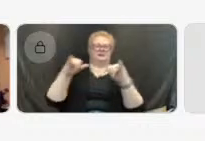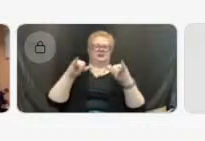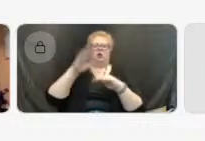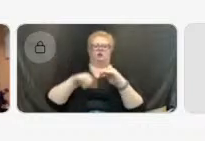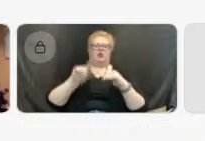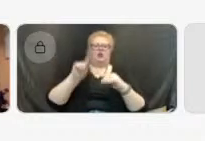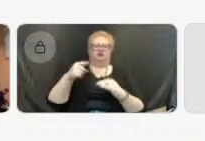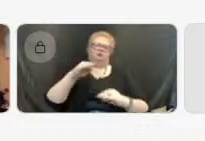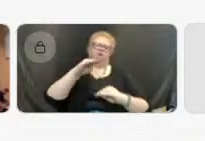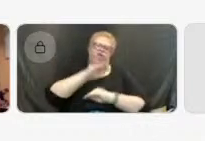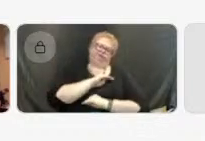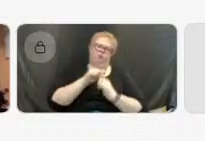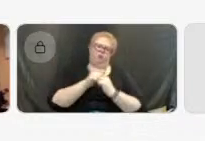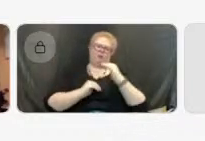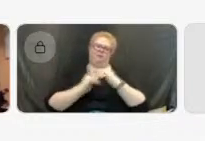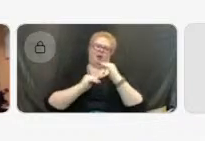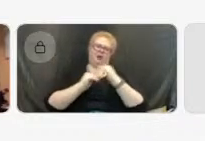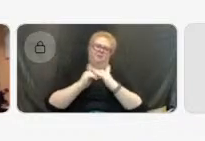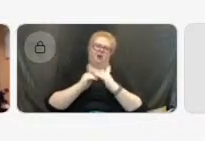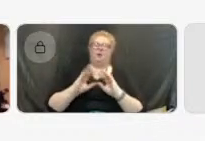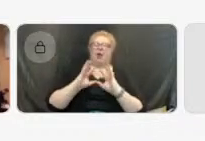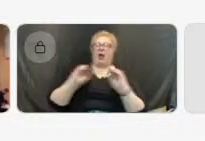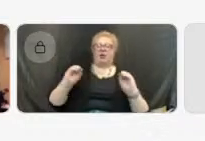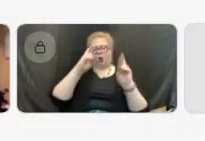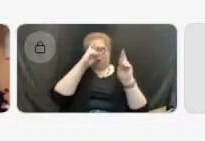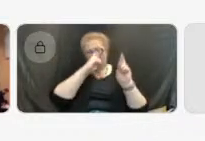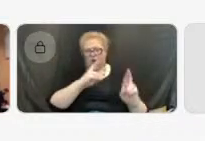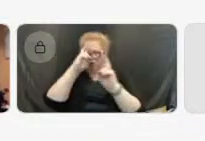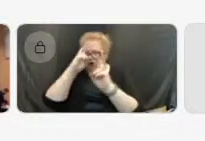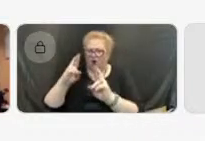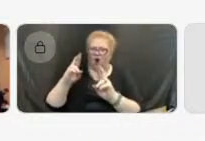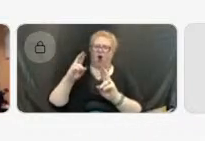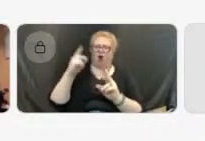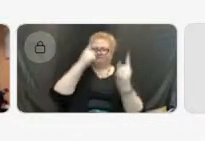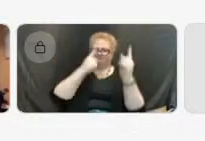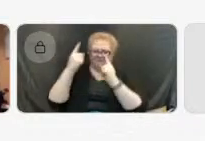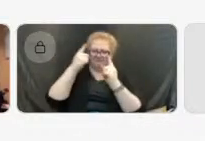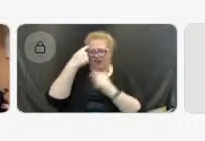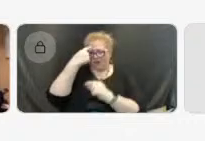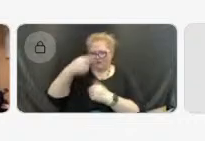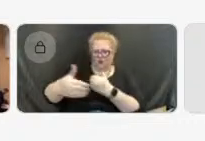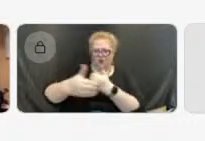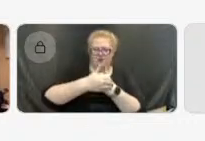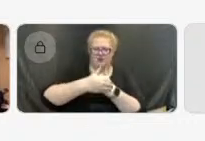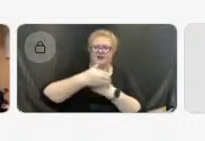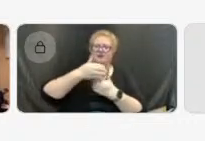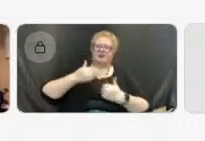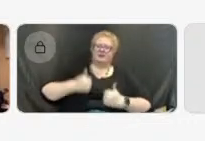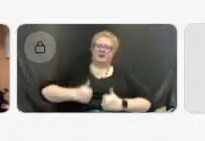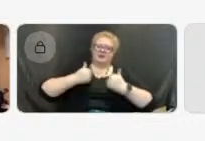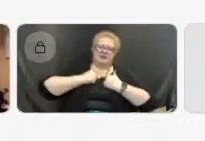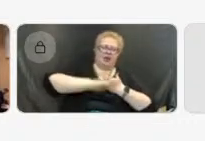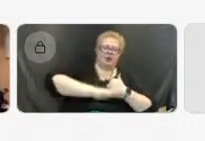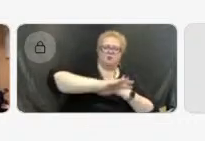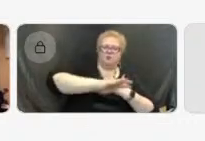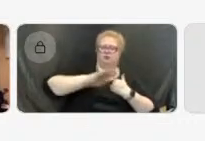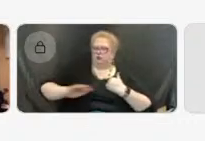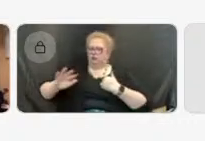minimum without any regard to the neighbors of this proposed development. Next slide,